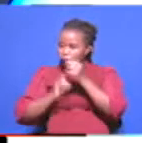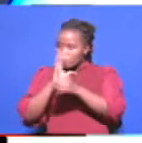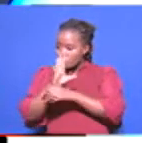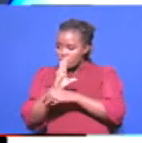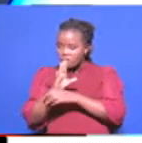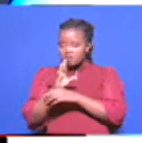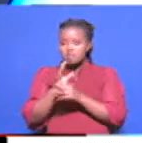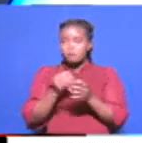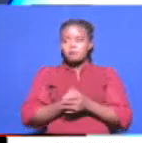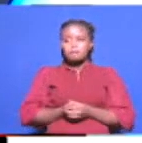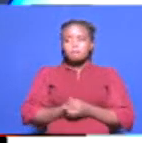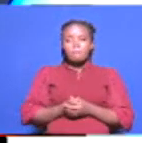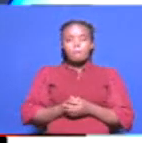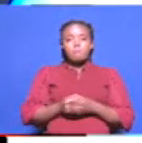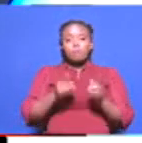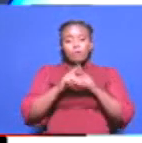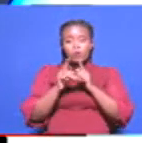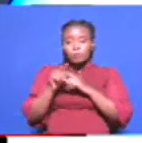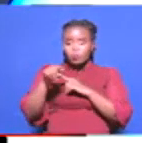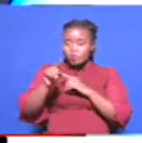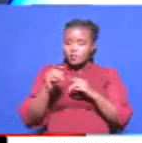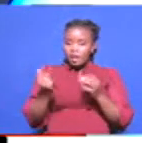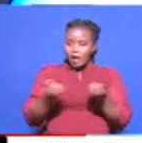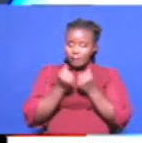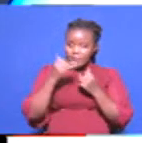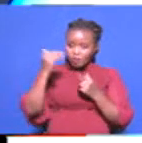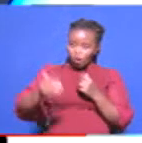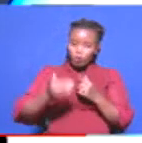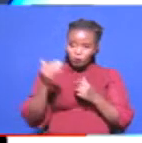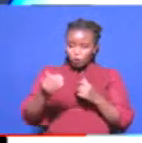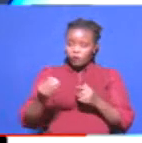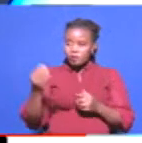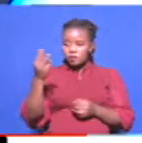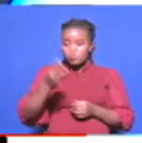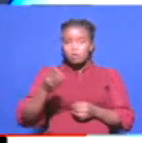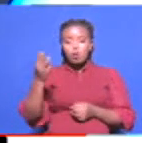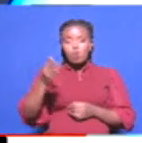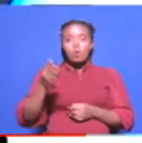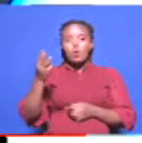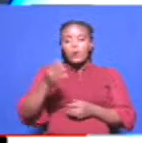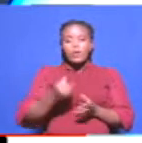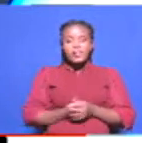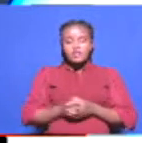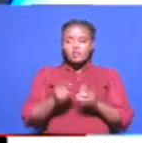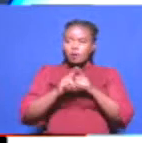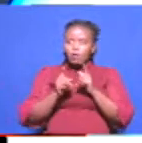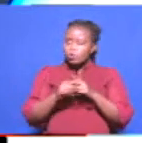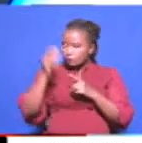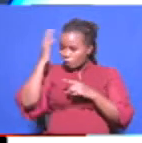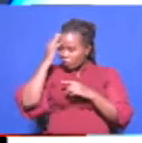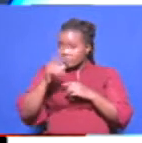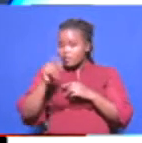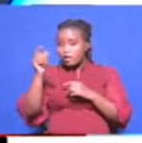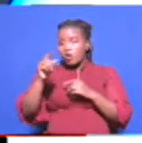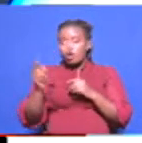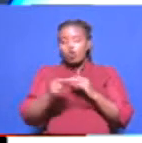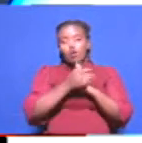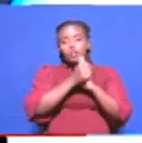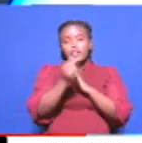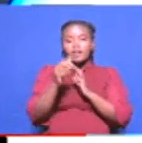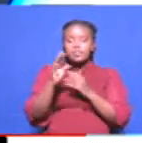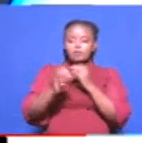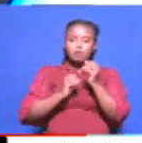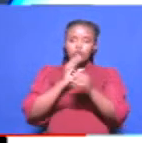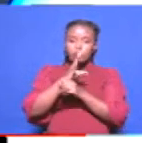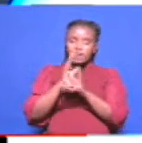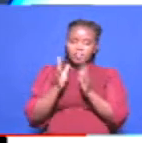Superstars. We feature this segment each and every week on Wednesday, Cinemas and Theatre, just appreciating local talent, producers and actors